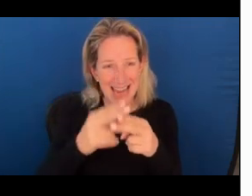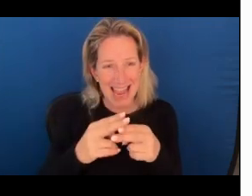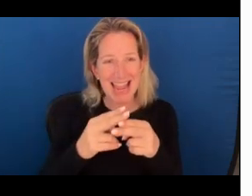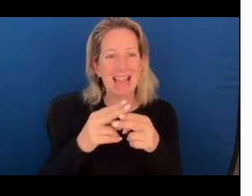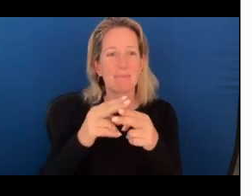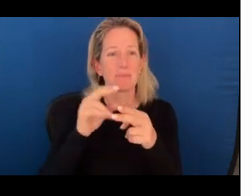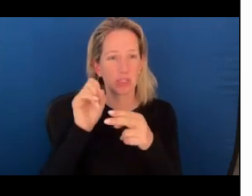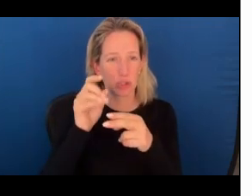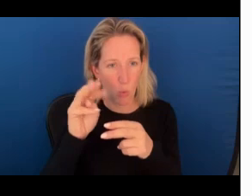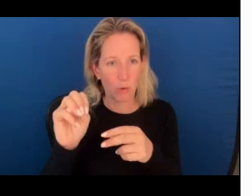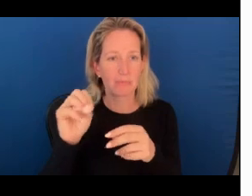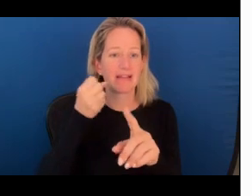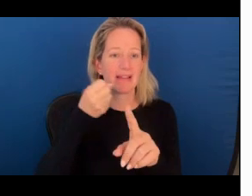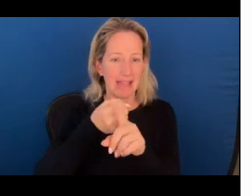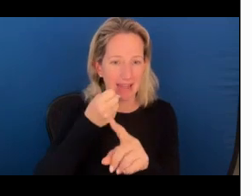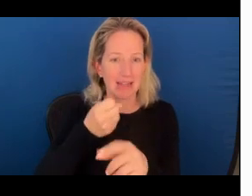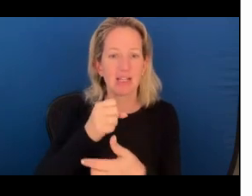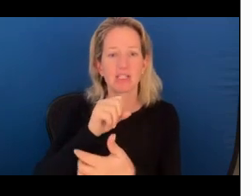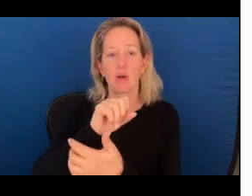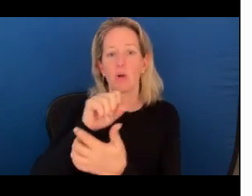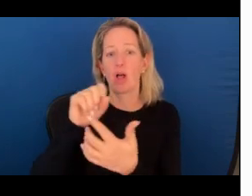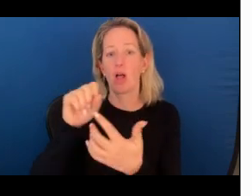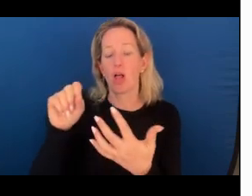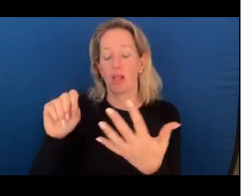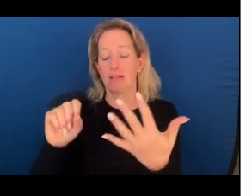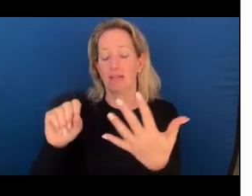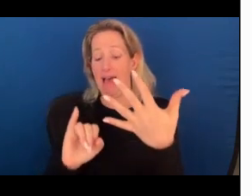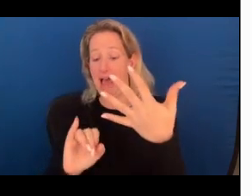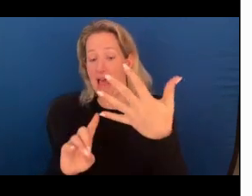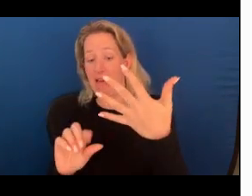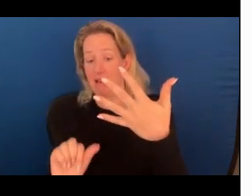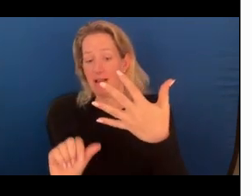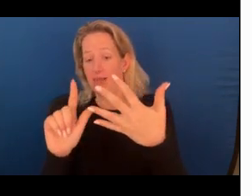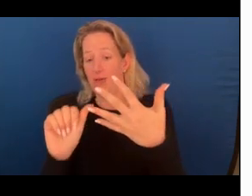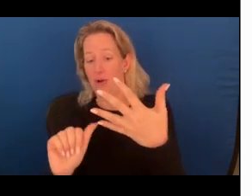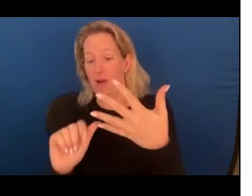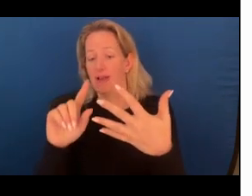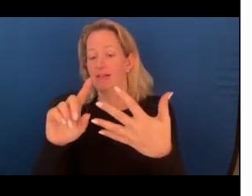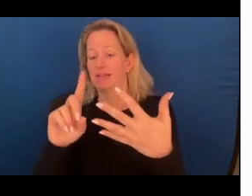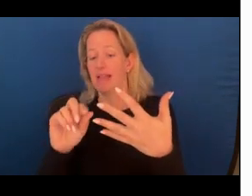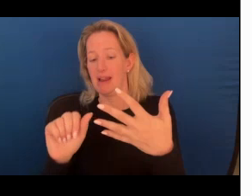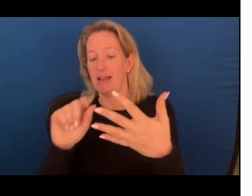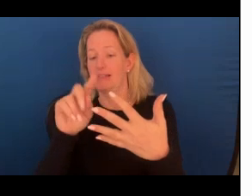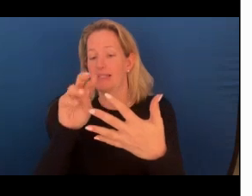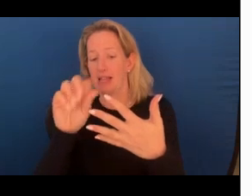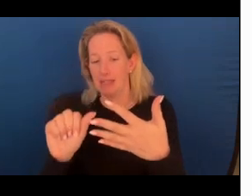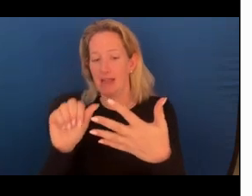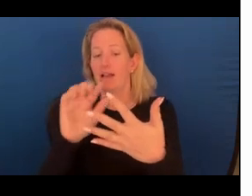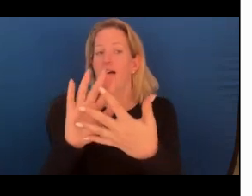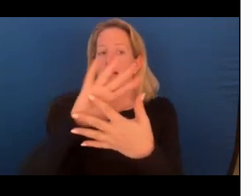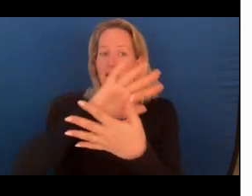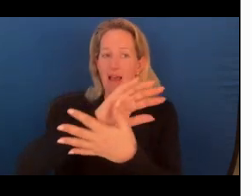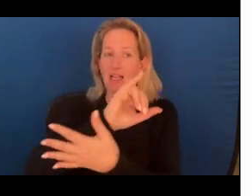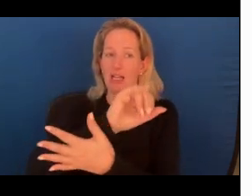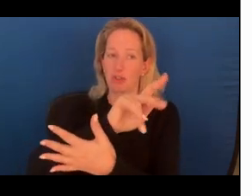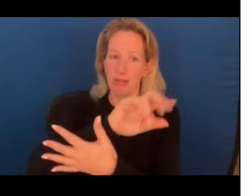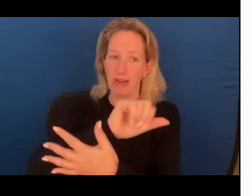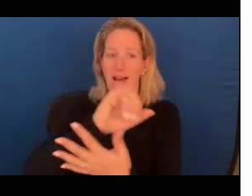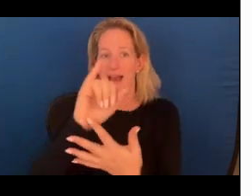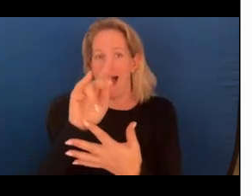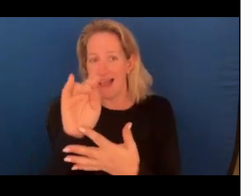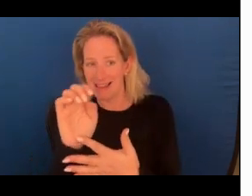the last ones are Laura, Zeta, Delta, Ida. Those were the worst of all of them, but then you had tropical storms in between there and stuff. And so